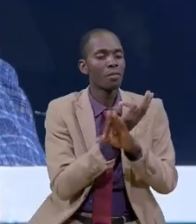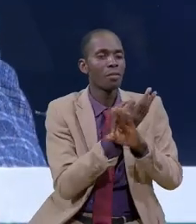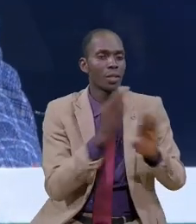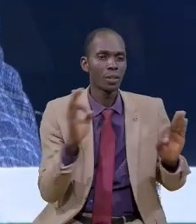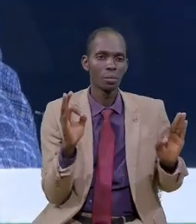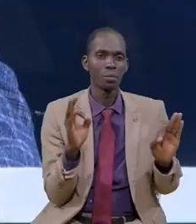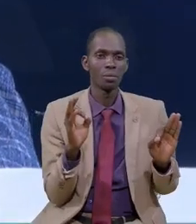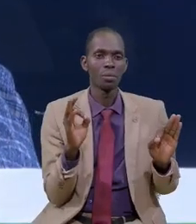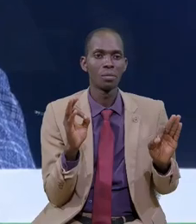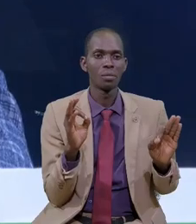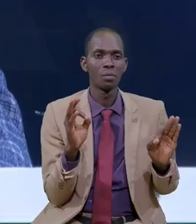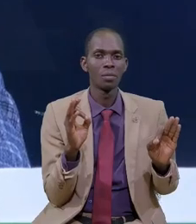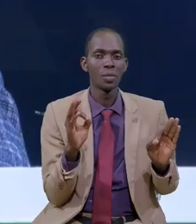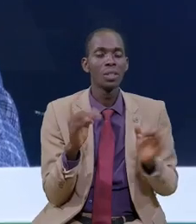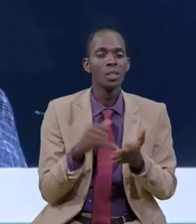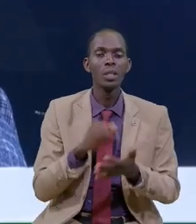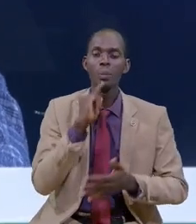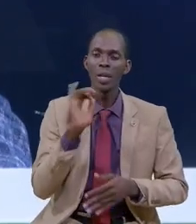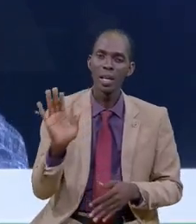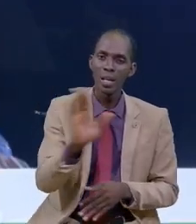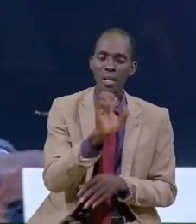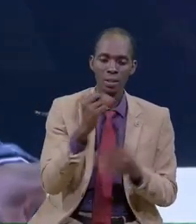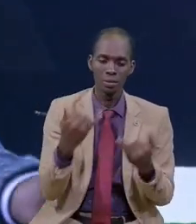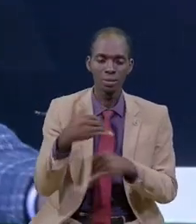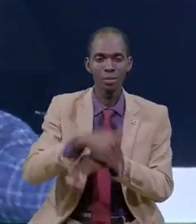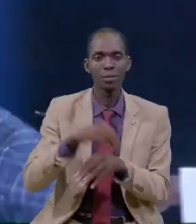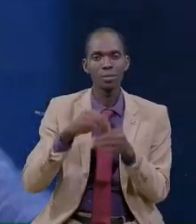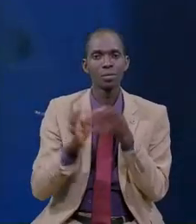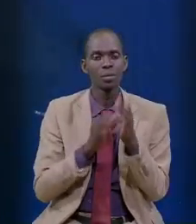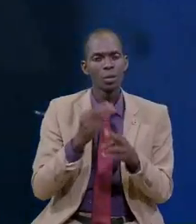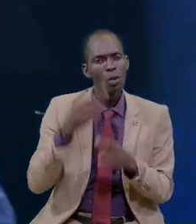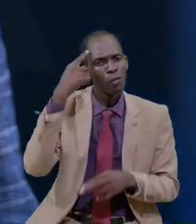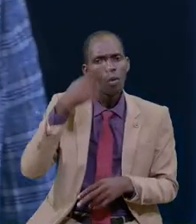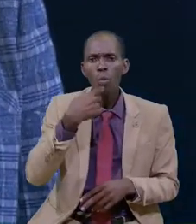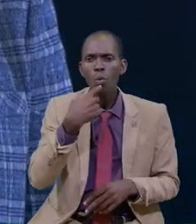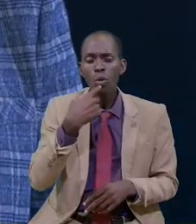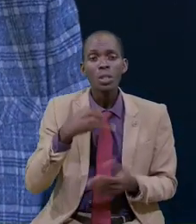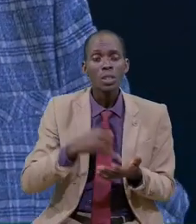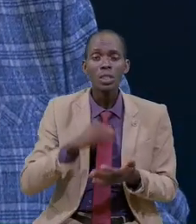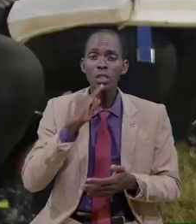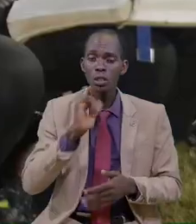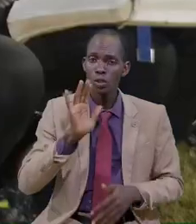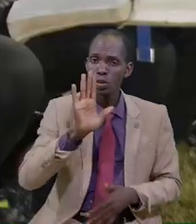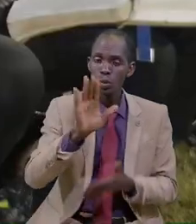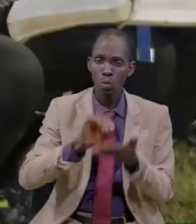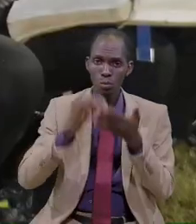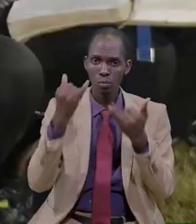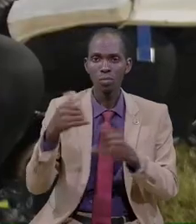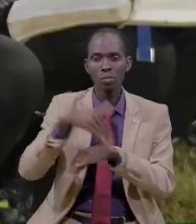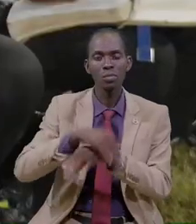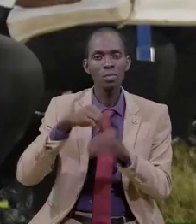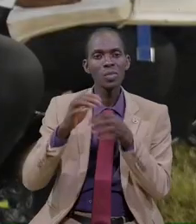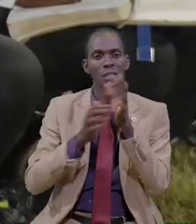pardon et la libération. It is yours tonight. Et c'est pour toi ce soir. Where are you? Où I said it là-bas? Is yours tonight. C'est pour toi ce soir.